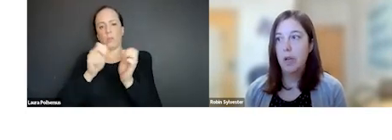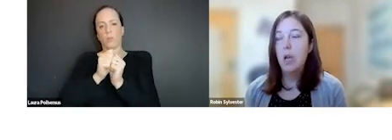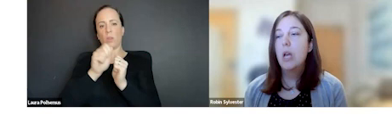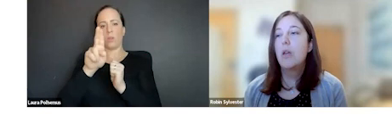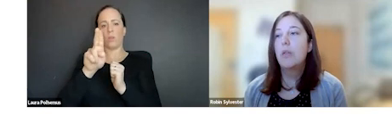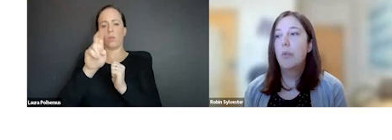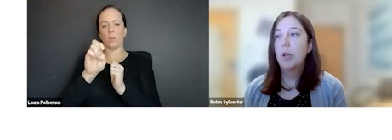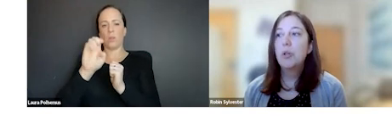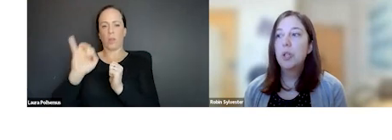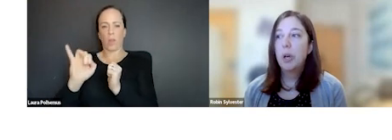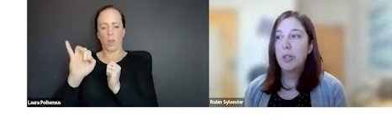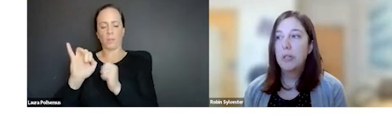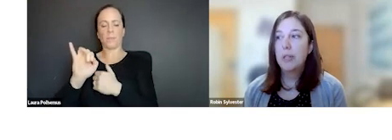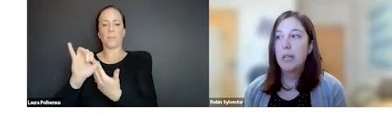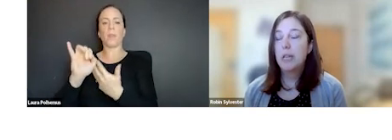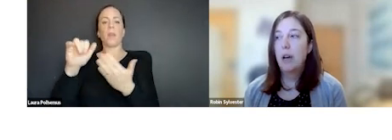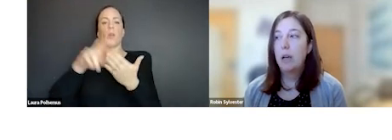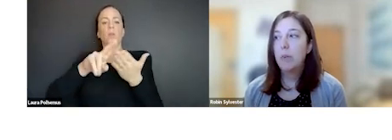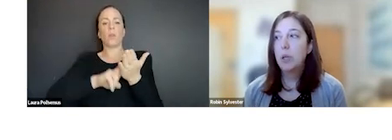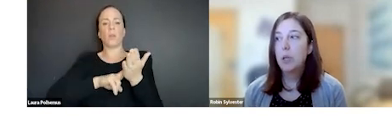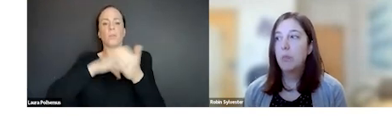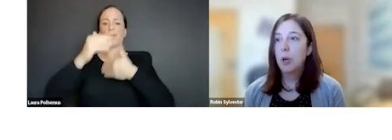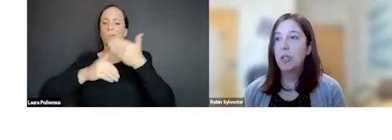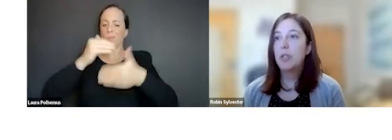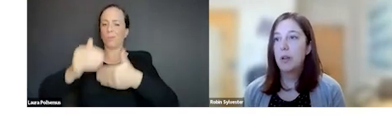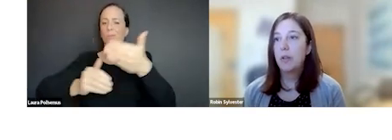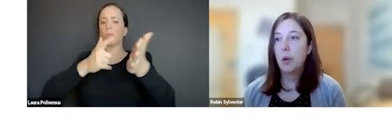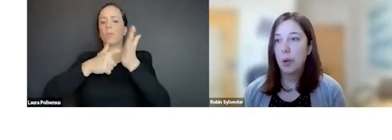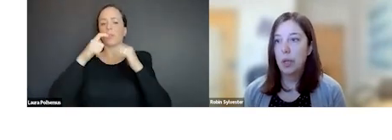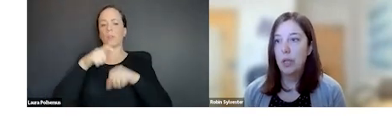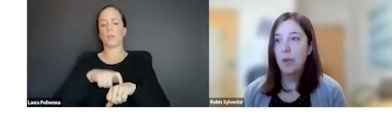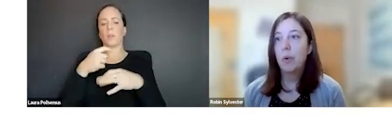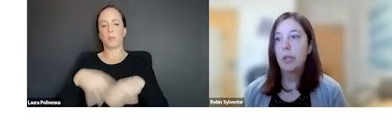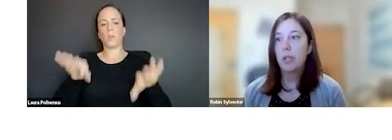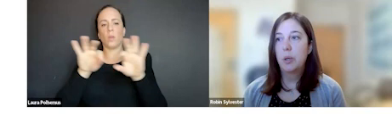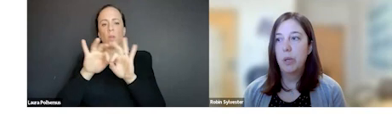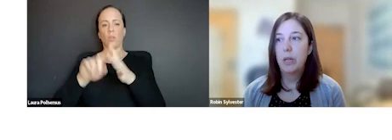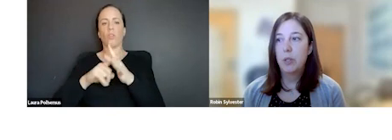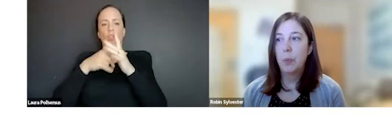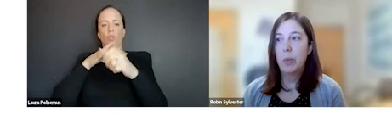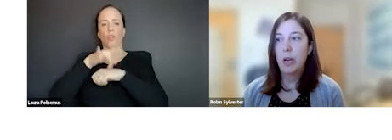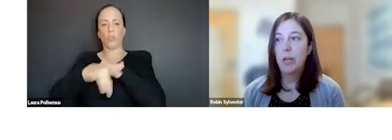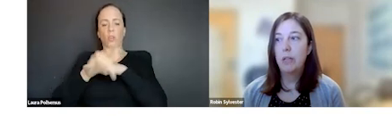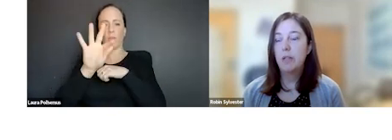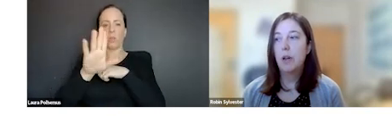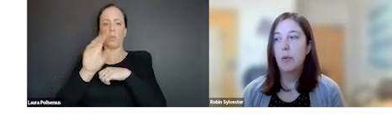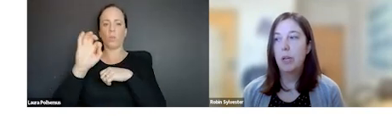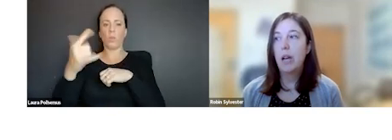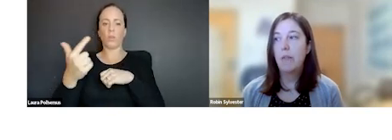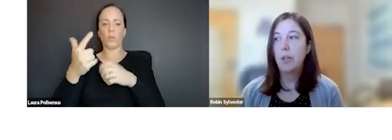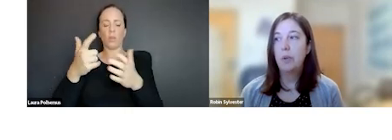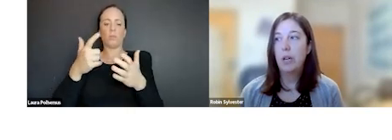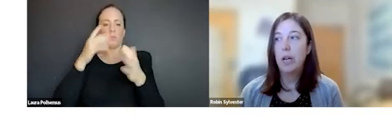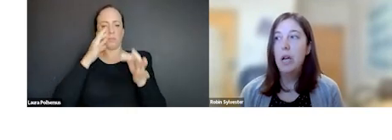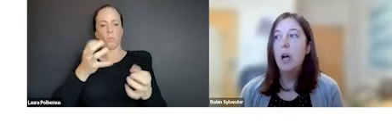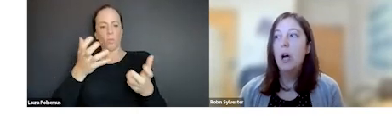SAM.gov. The registration process can take time, so it's important to start this early if your organization plans to apply and does not already